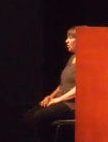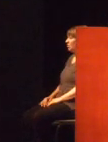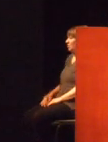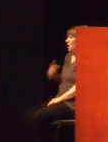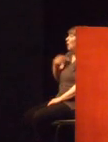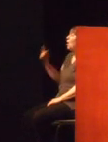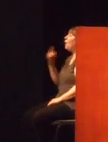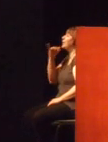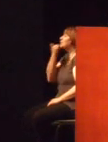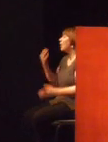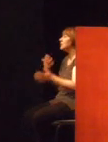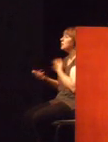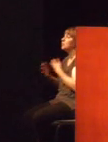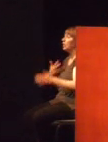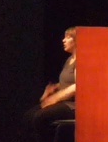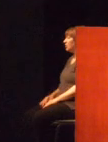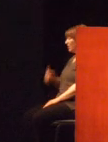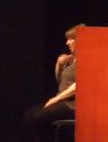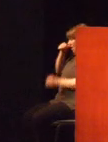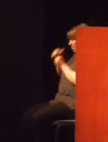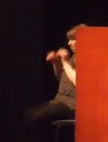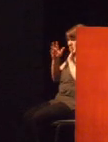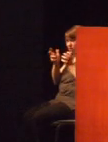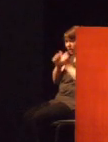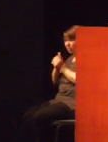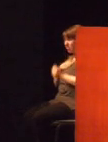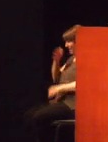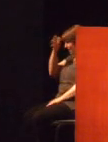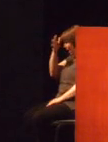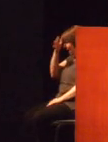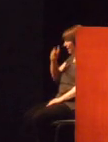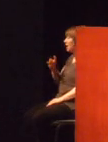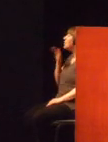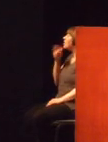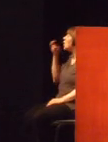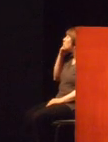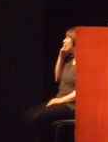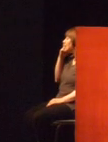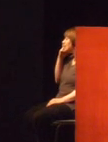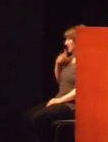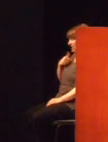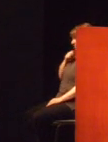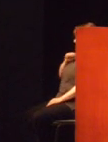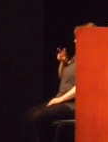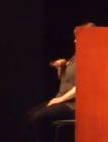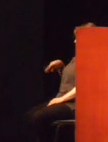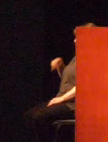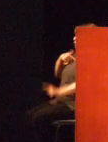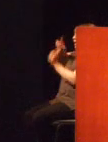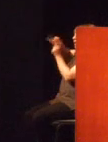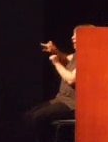right. I remember talking to my dad about colorblindness when I was 22, and trying to bring this, you know, I had gone to a